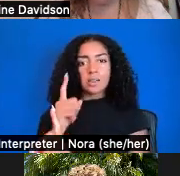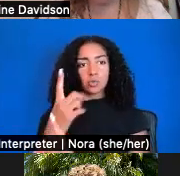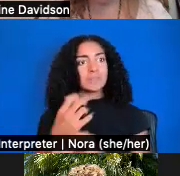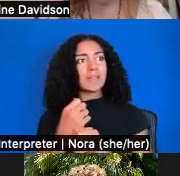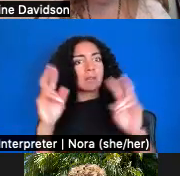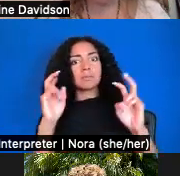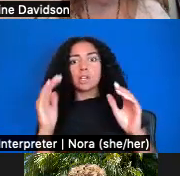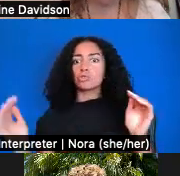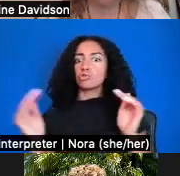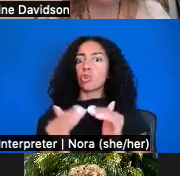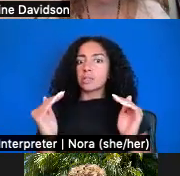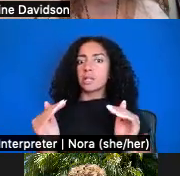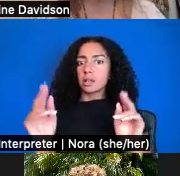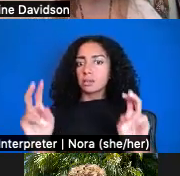own